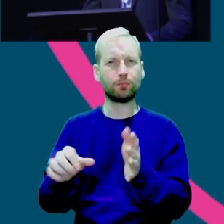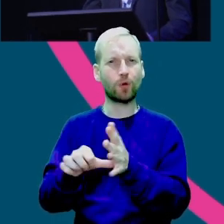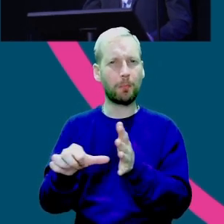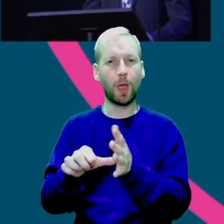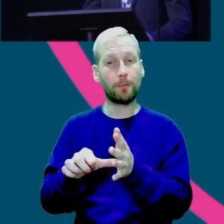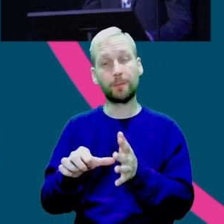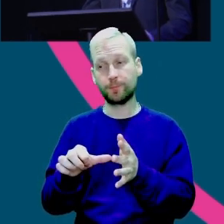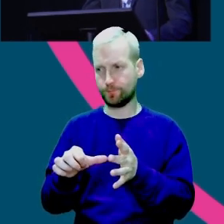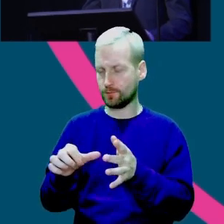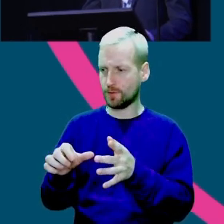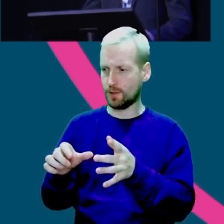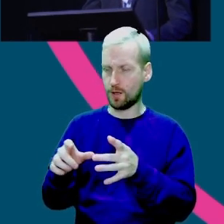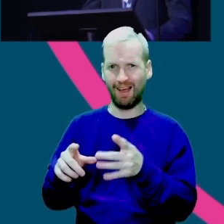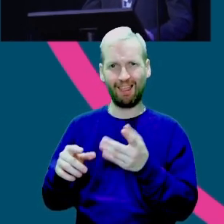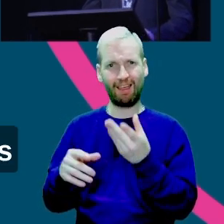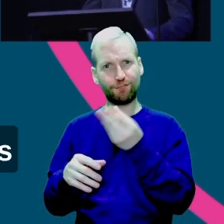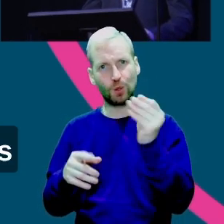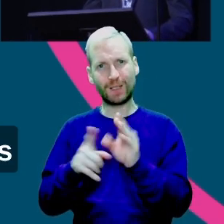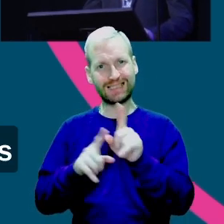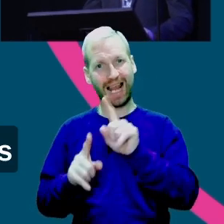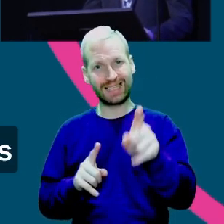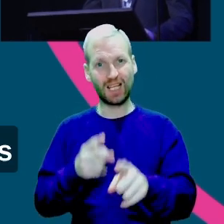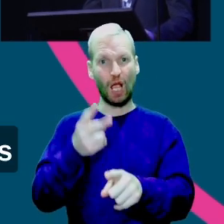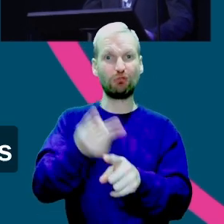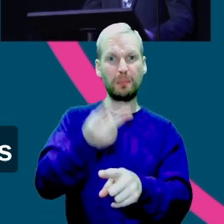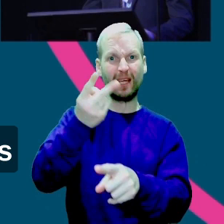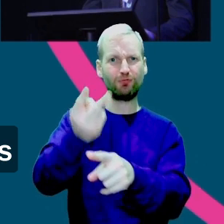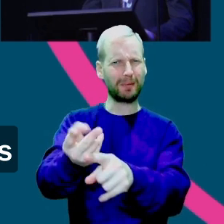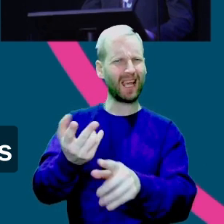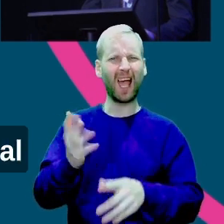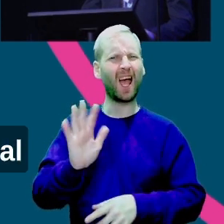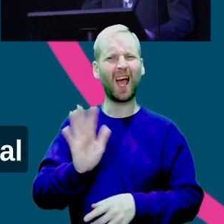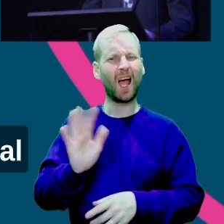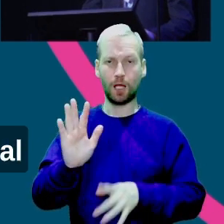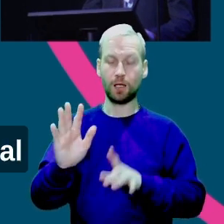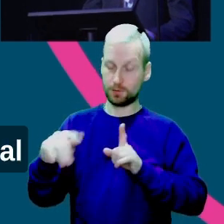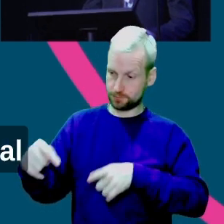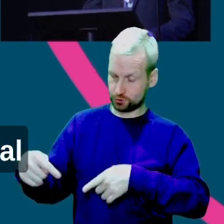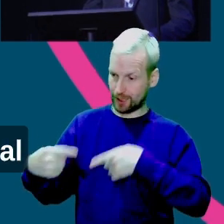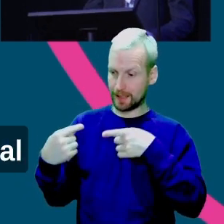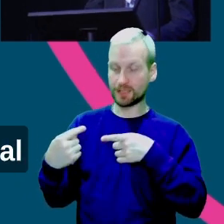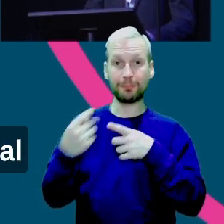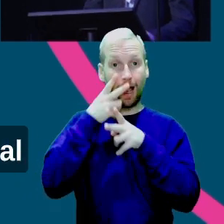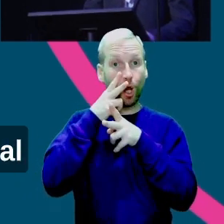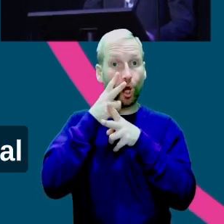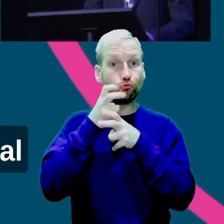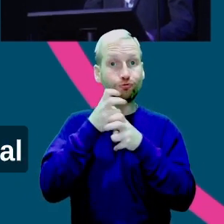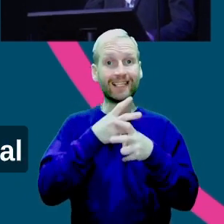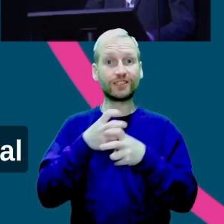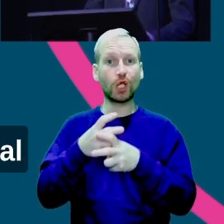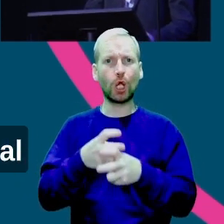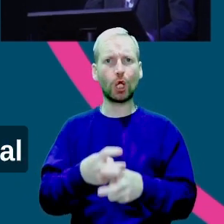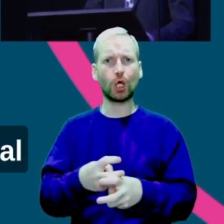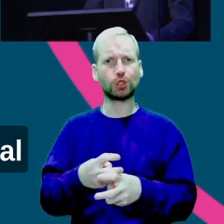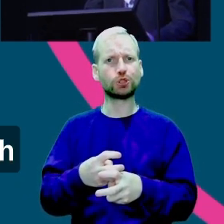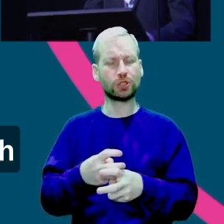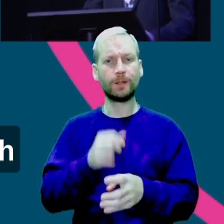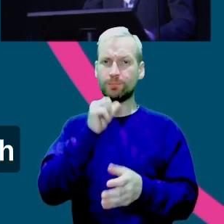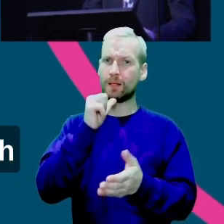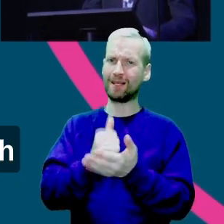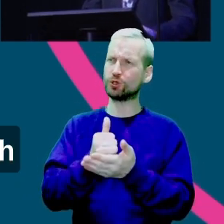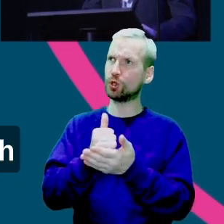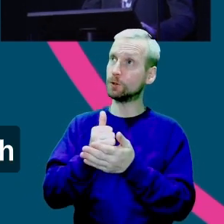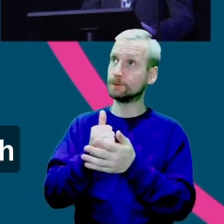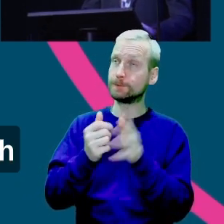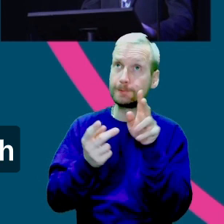few years down the line. And the other area that we challenged ourselves on was around research, to really support national